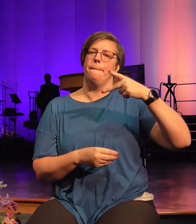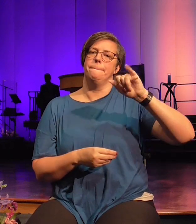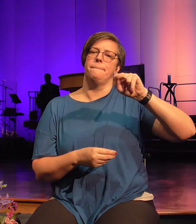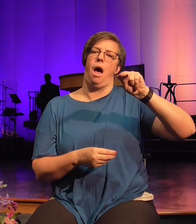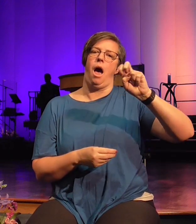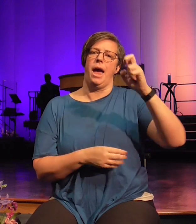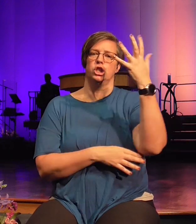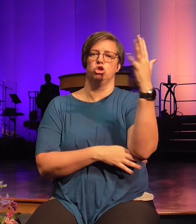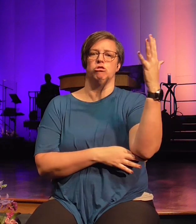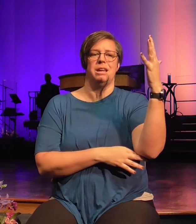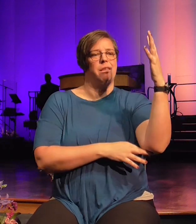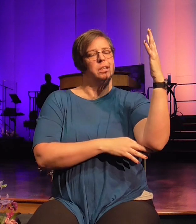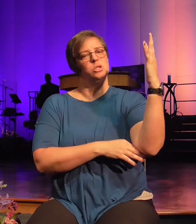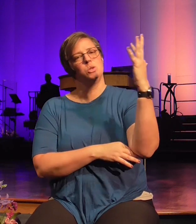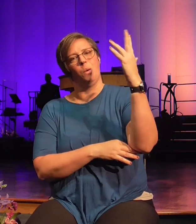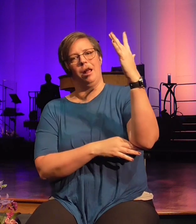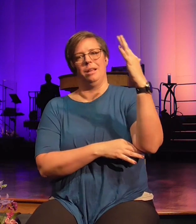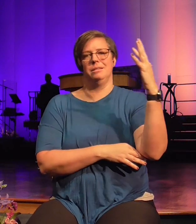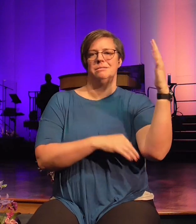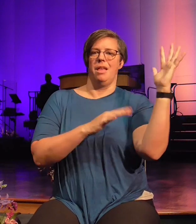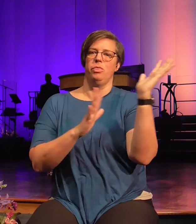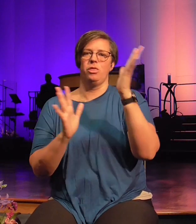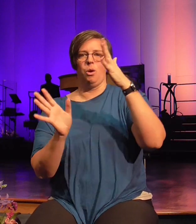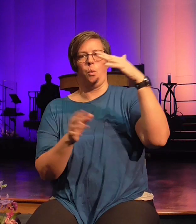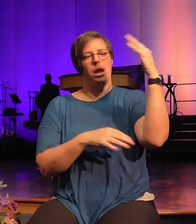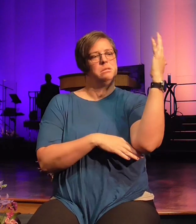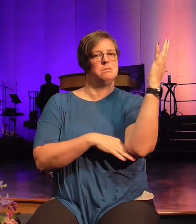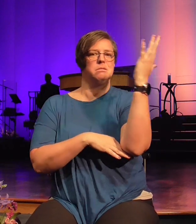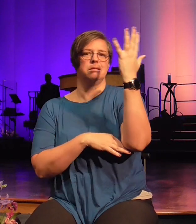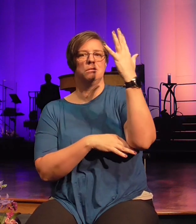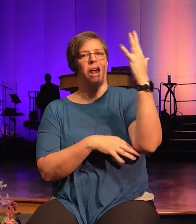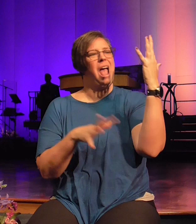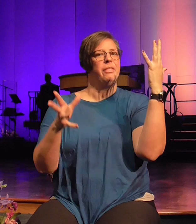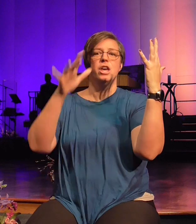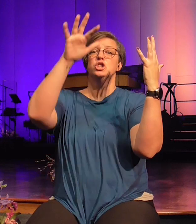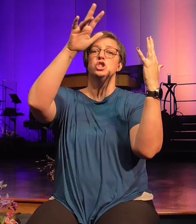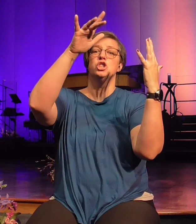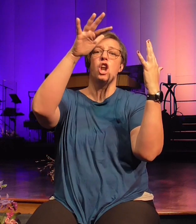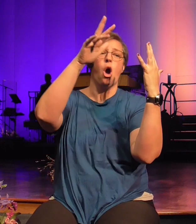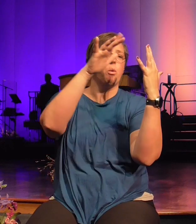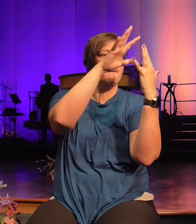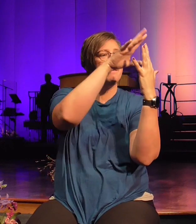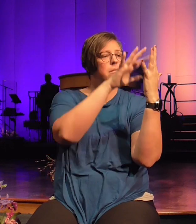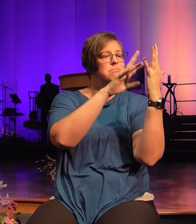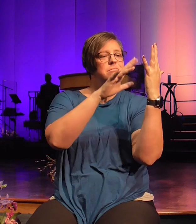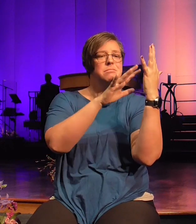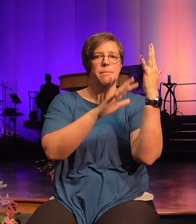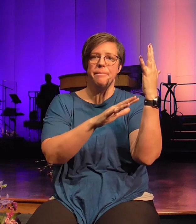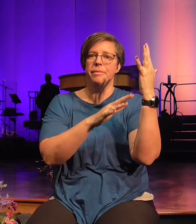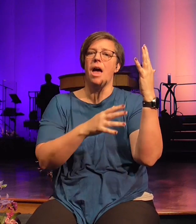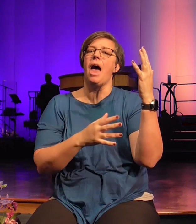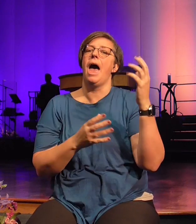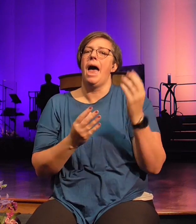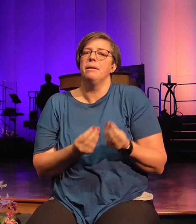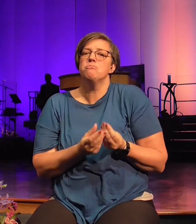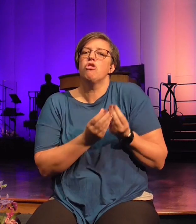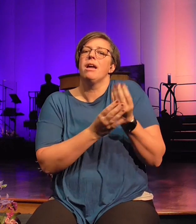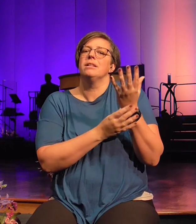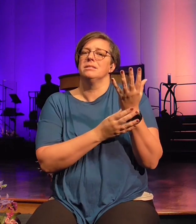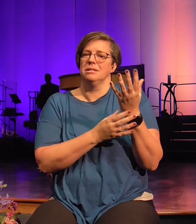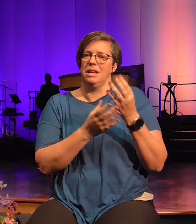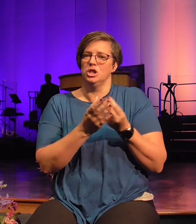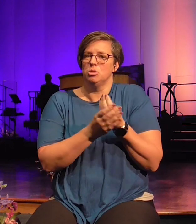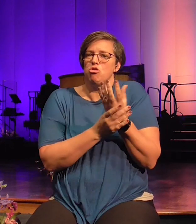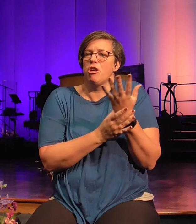how to sway in the wind, how to carry the snow, and how to come forth in spring and bring bright